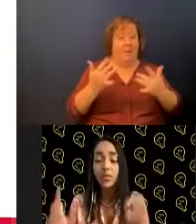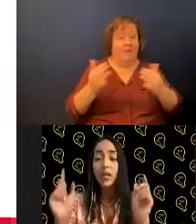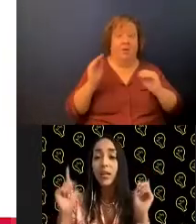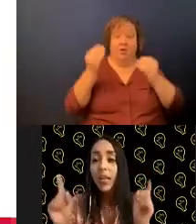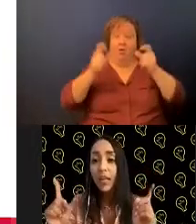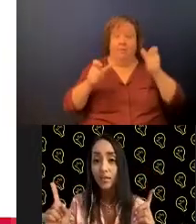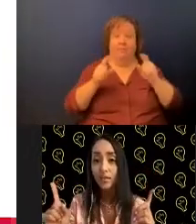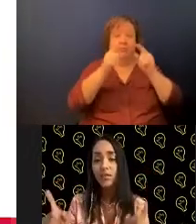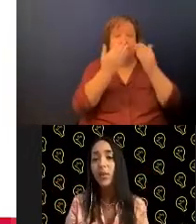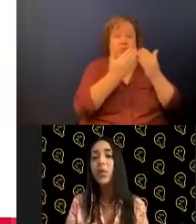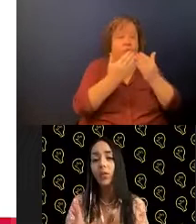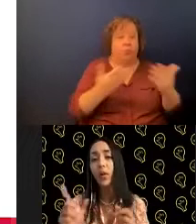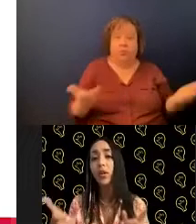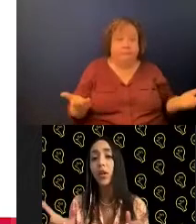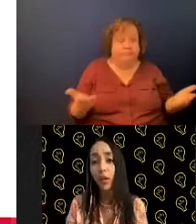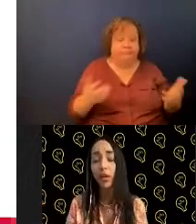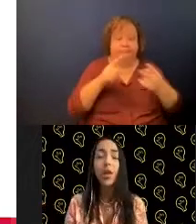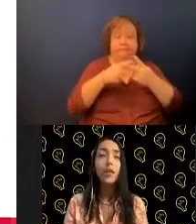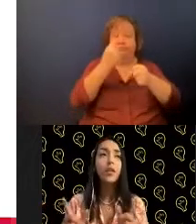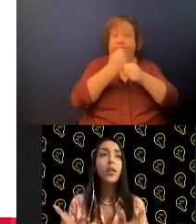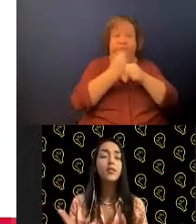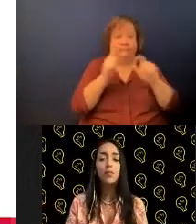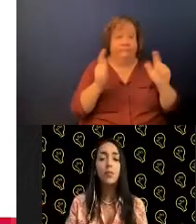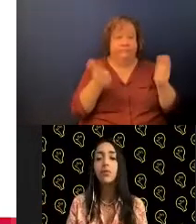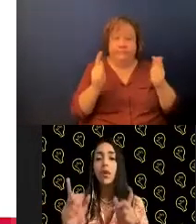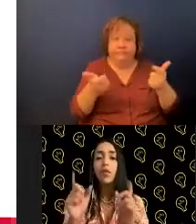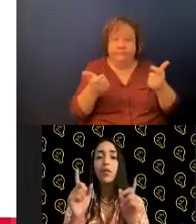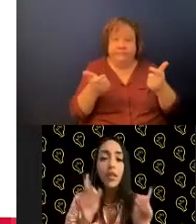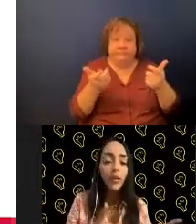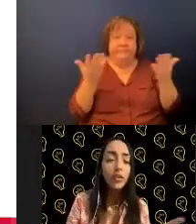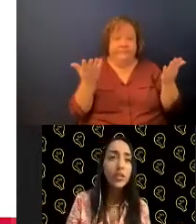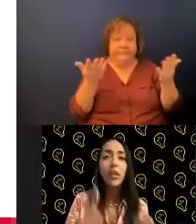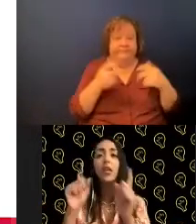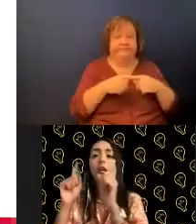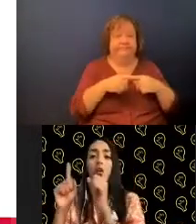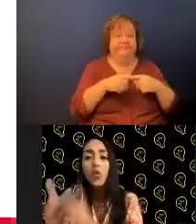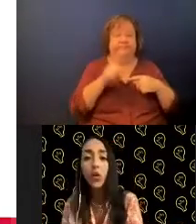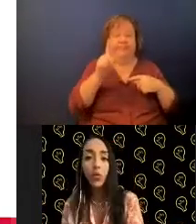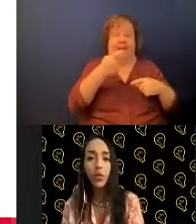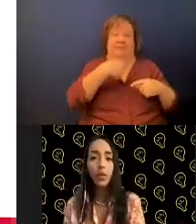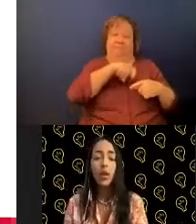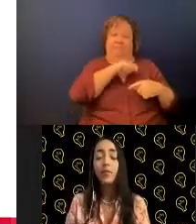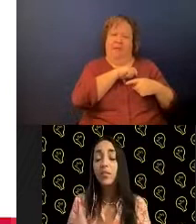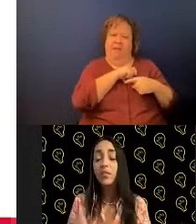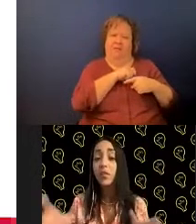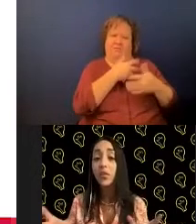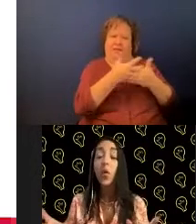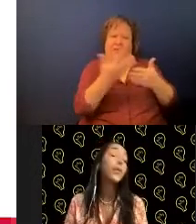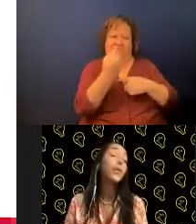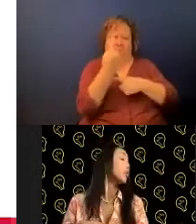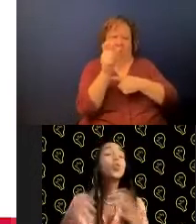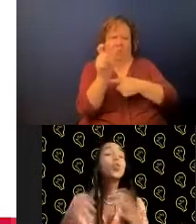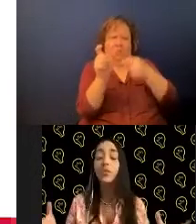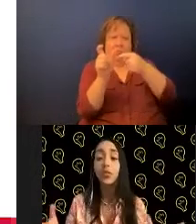which is ninis. Some of you have probably heard it. Ninis means neither studying nor working. And this is youth